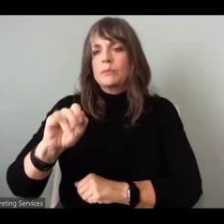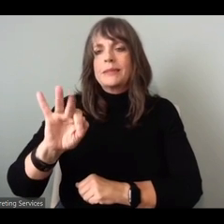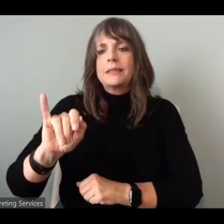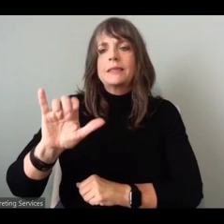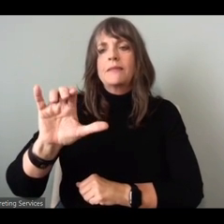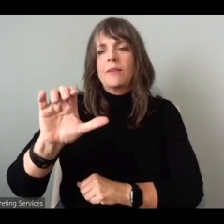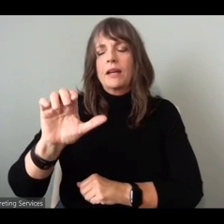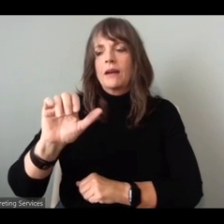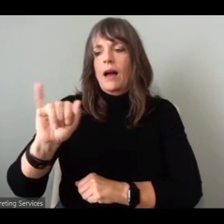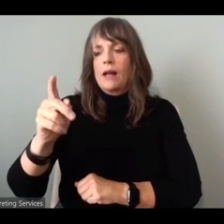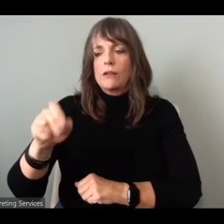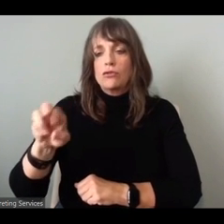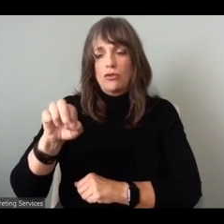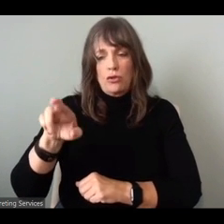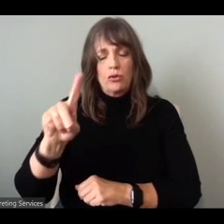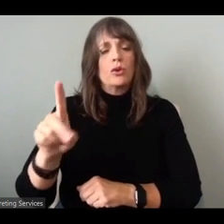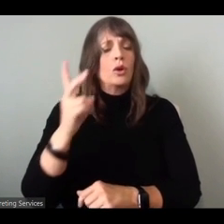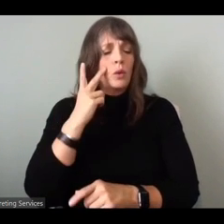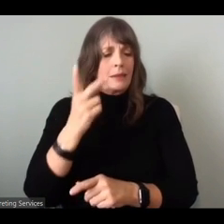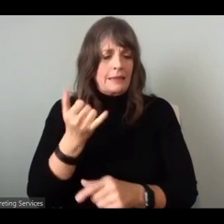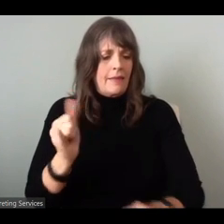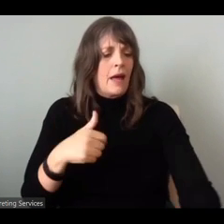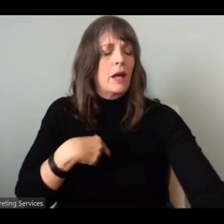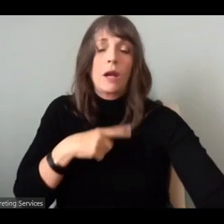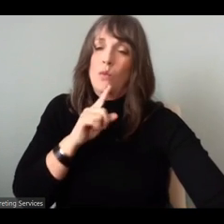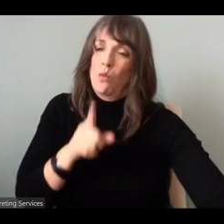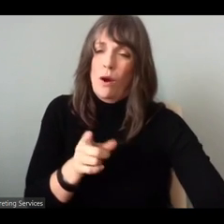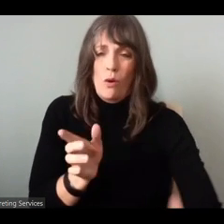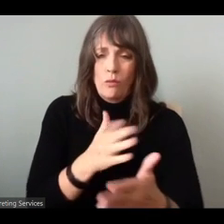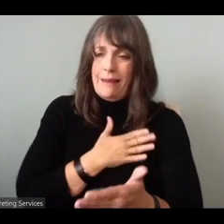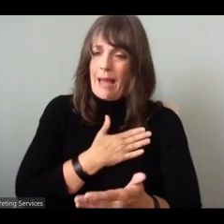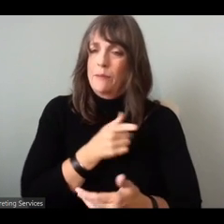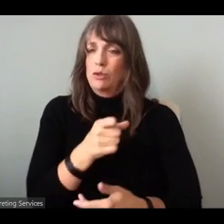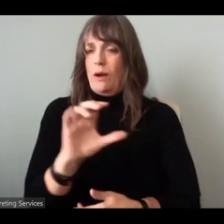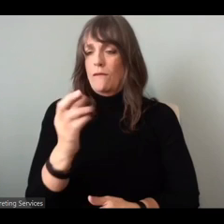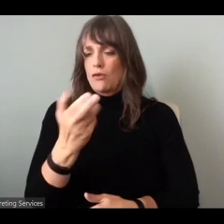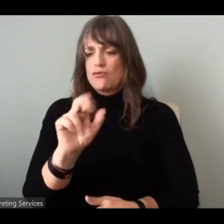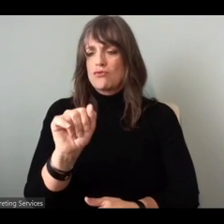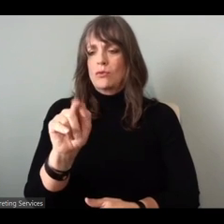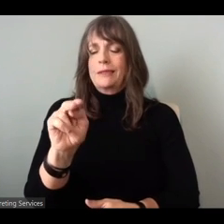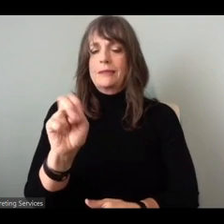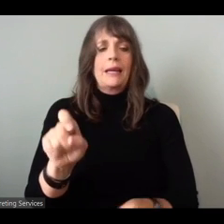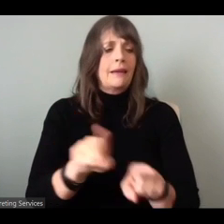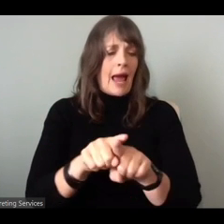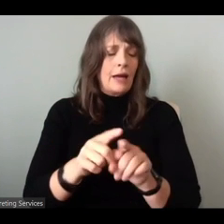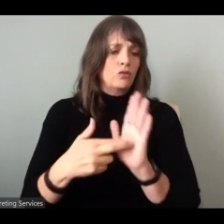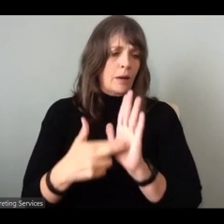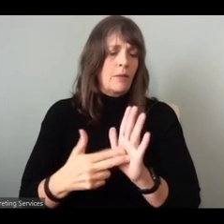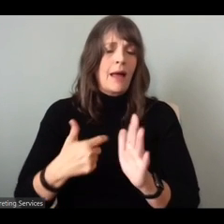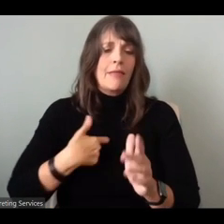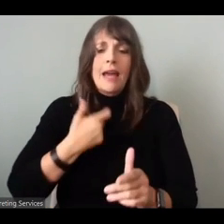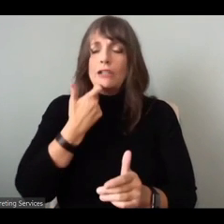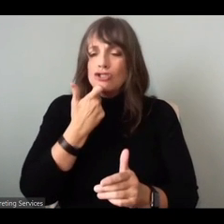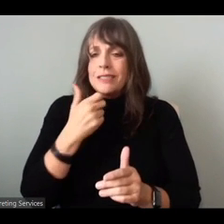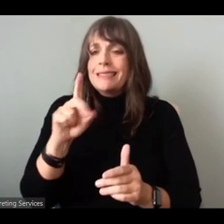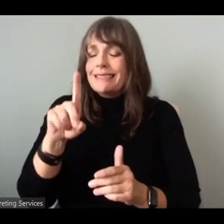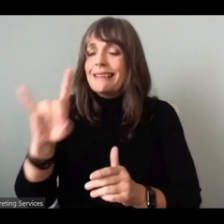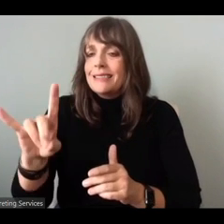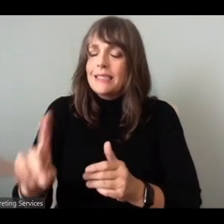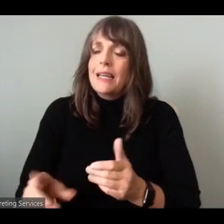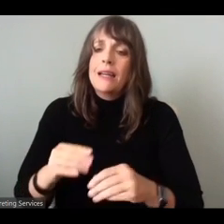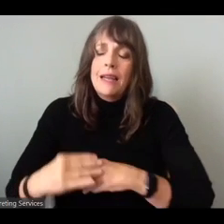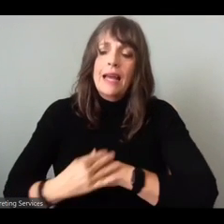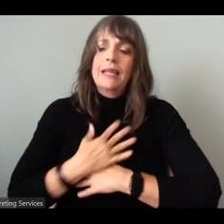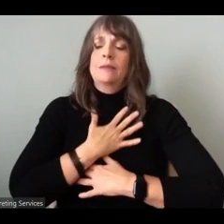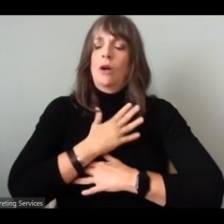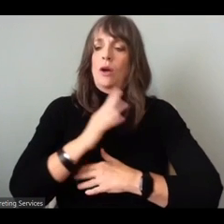that we have Christine Yuen from the Wallace Foundation here as a representative. They, for instance, inspired the Nellie Mae Education Foundation to